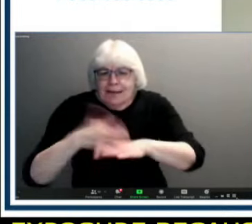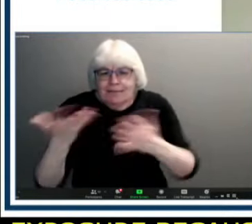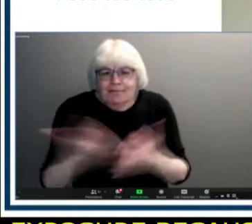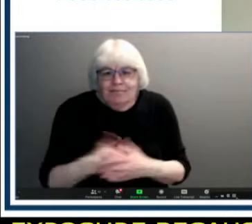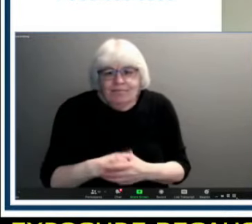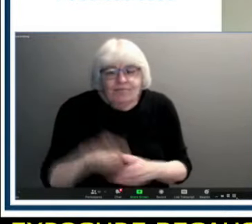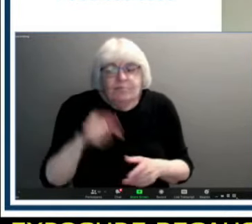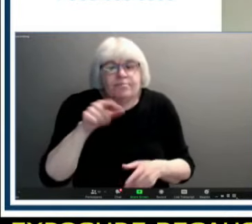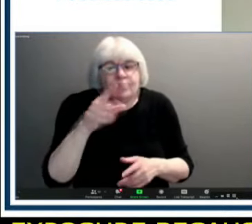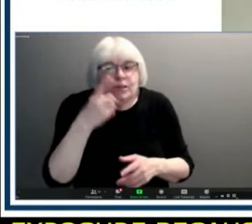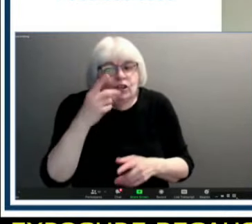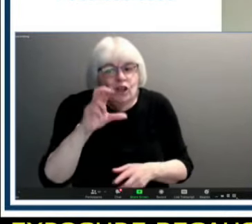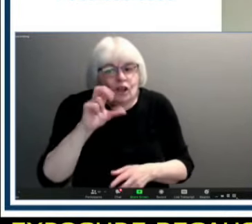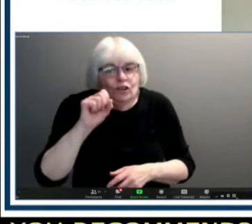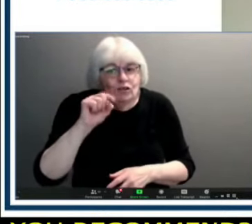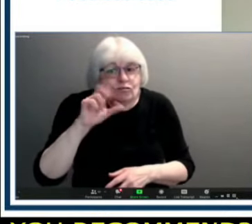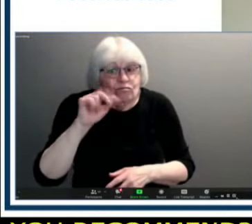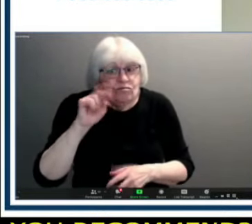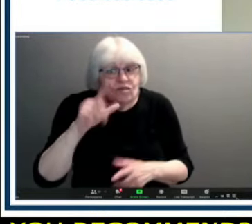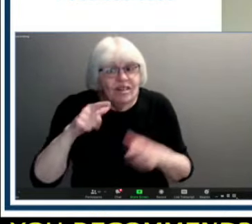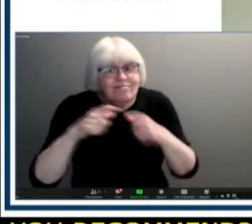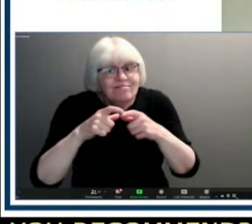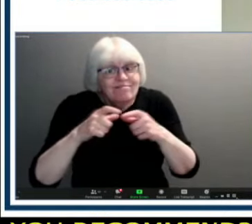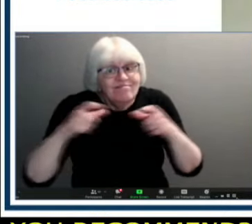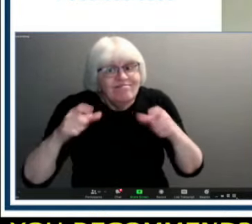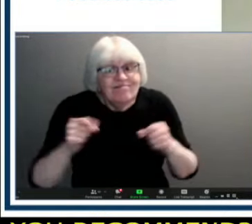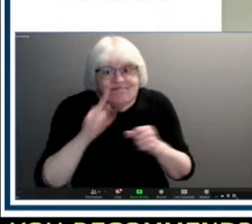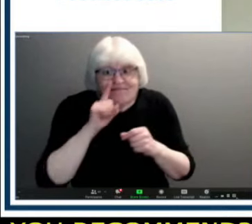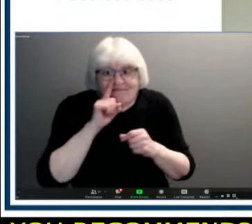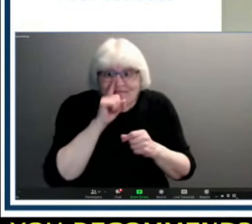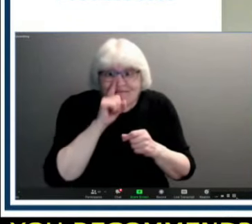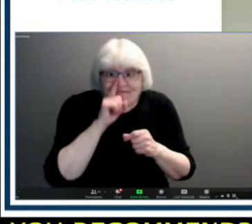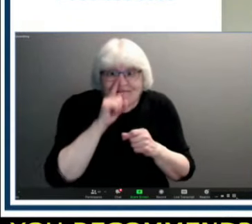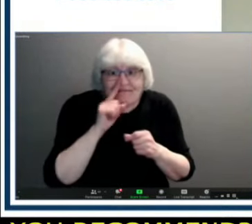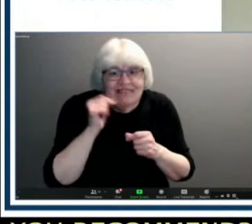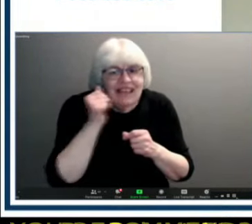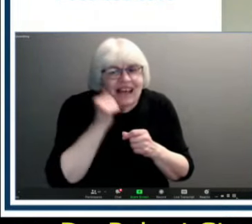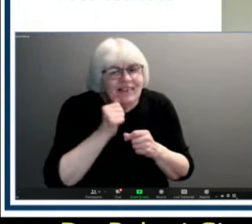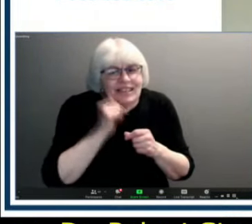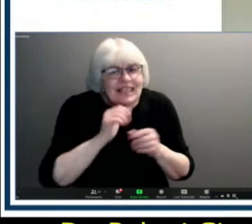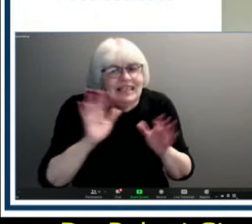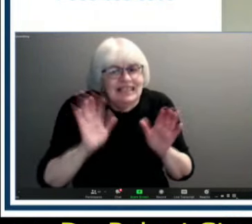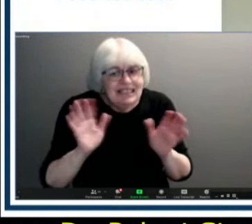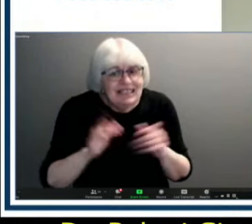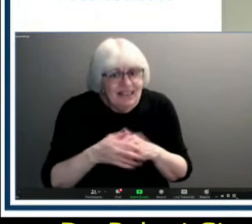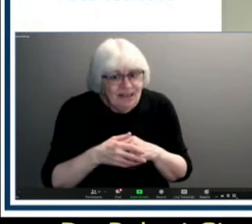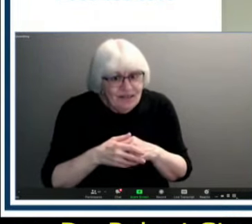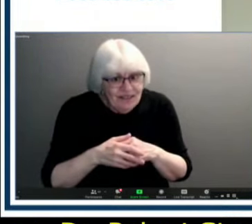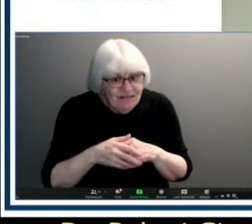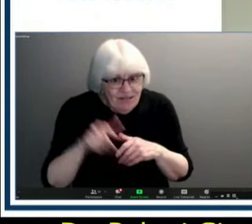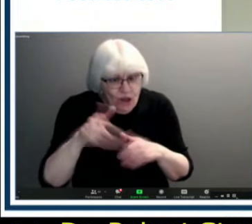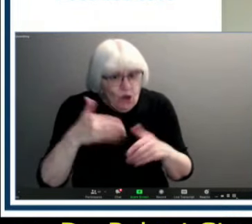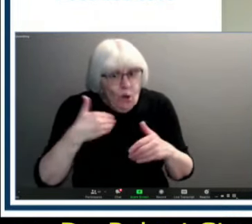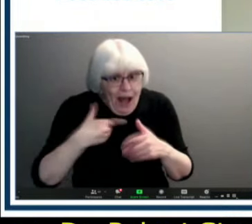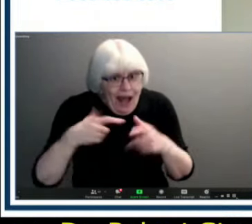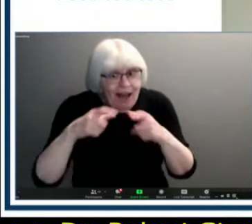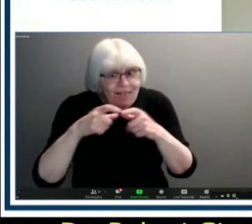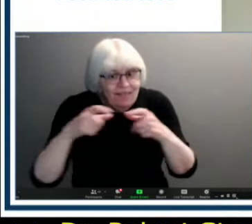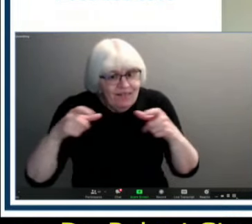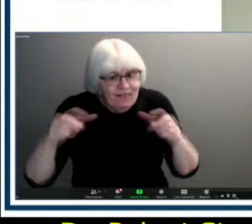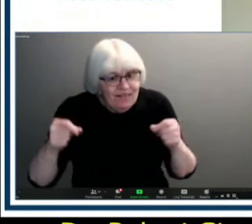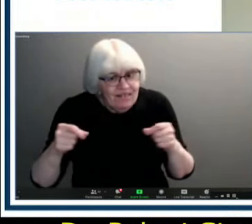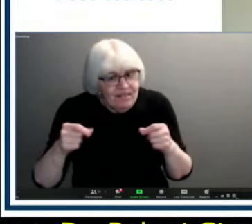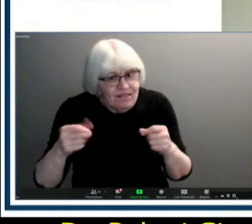use tests for those ongoing daily testing purposes. If you already have test kits, we're not going to ask them back, because you may